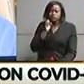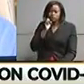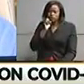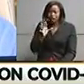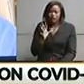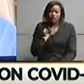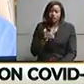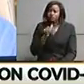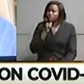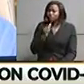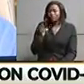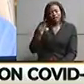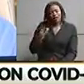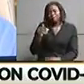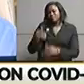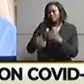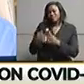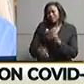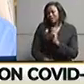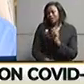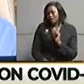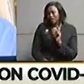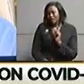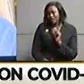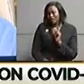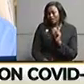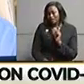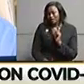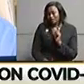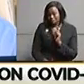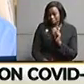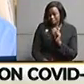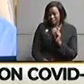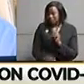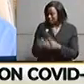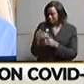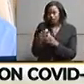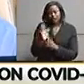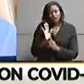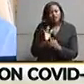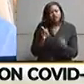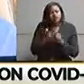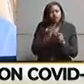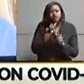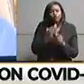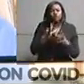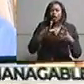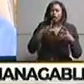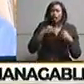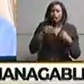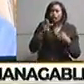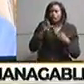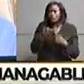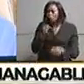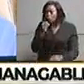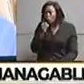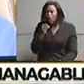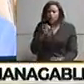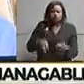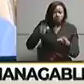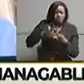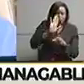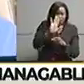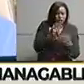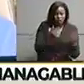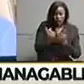Do not get anywhere near anybody who is coughing or sneezing, and do not allow him in your vehicle. Do not